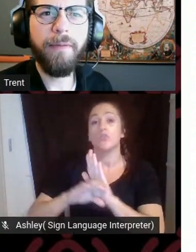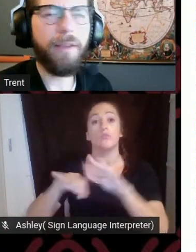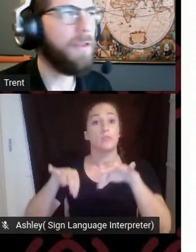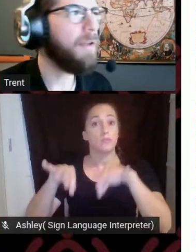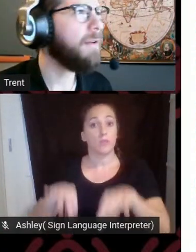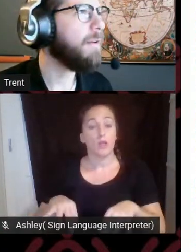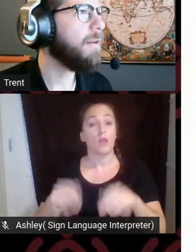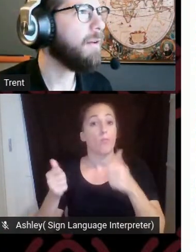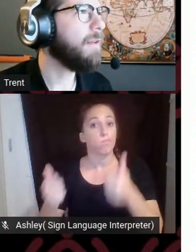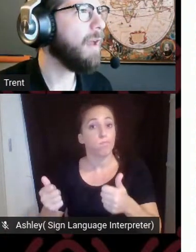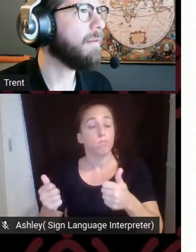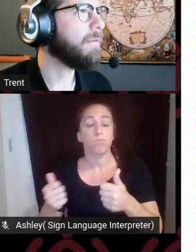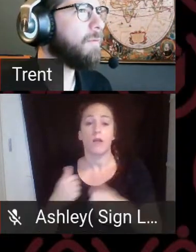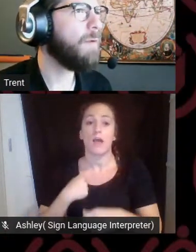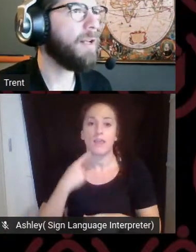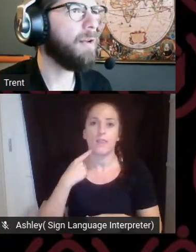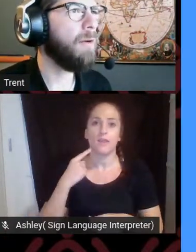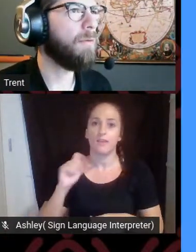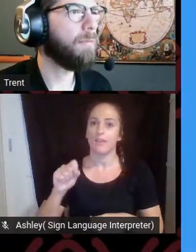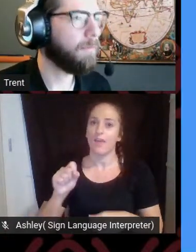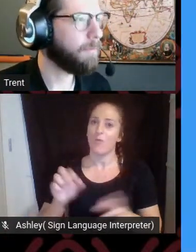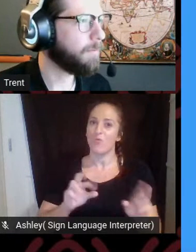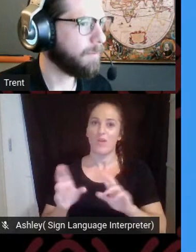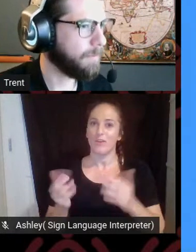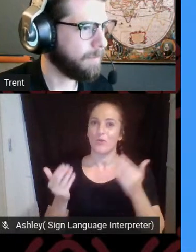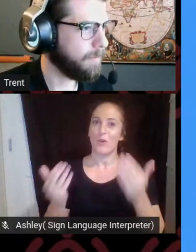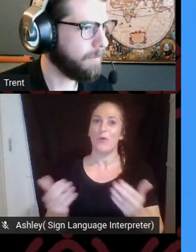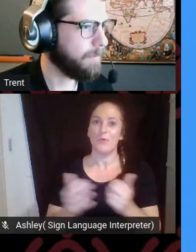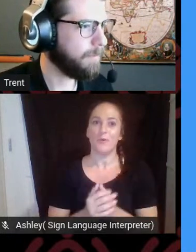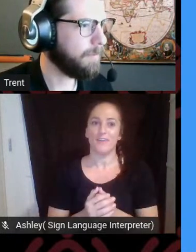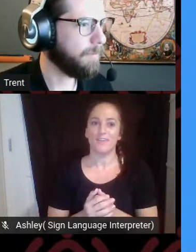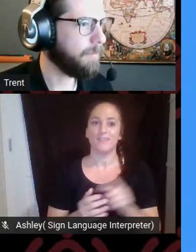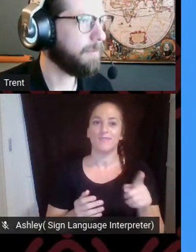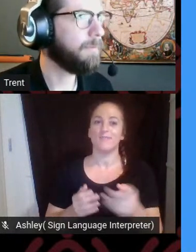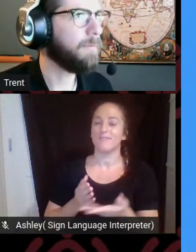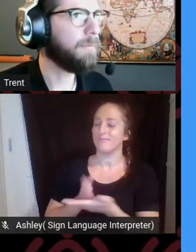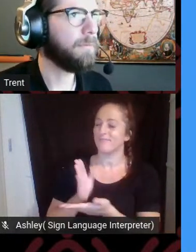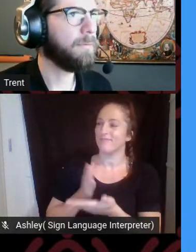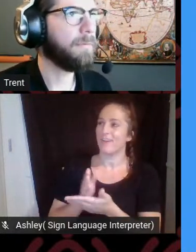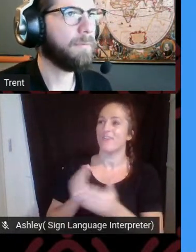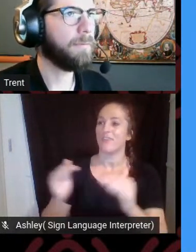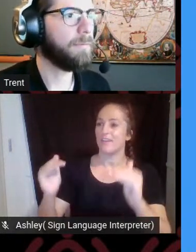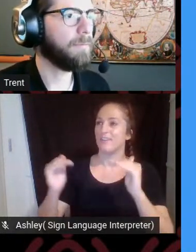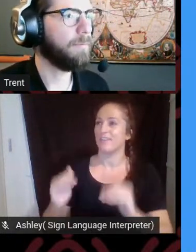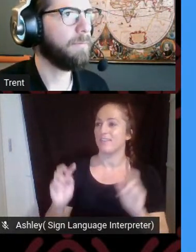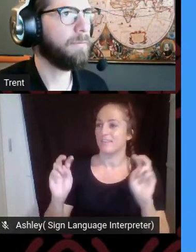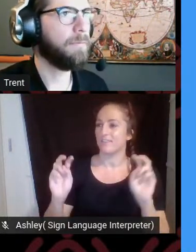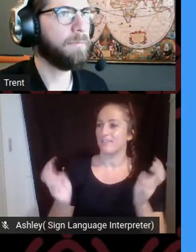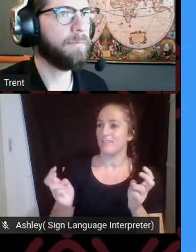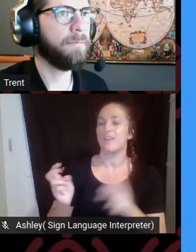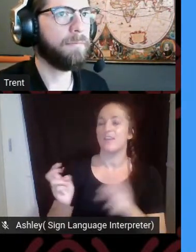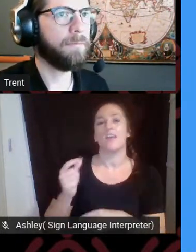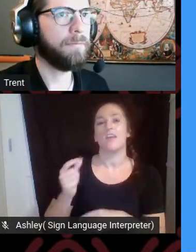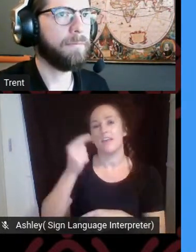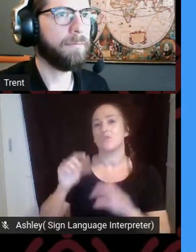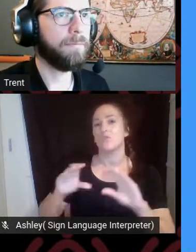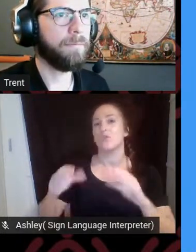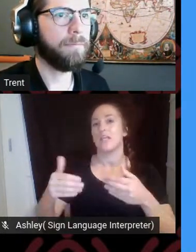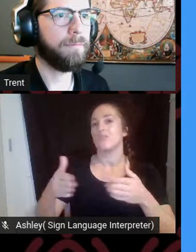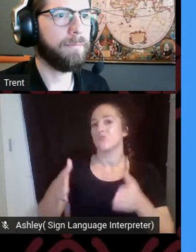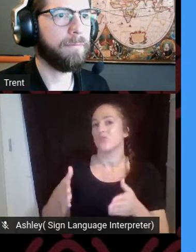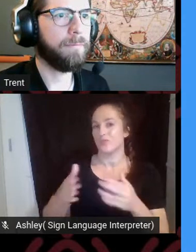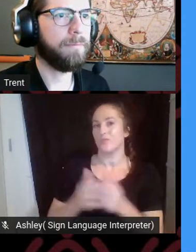And I think, yeah, we're ready to go. All right. Next up is Google Classroom.